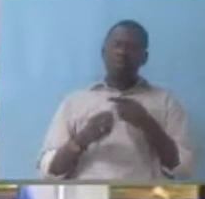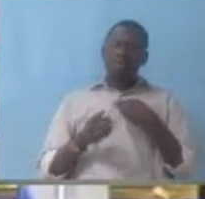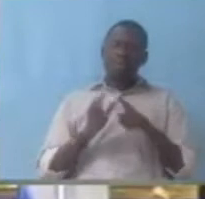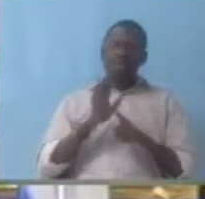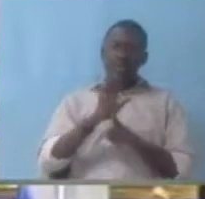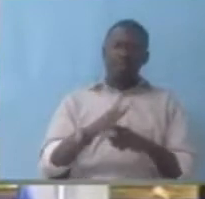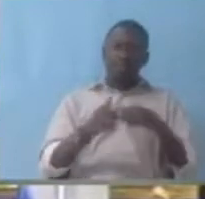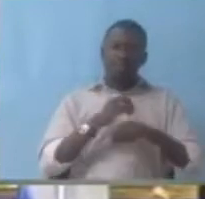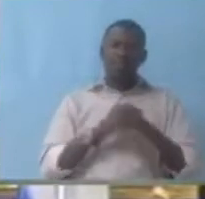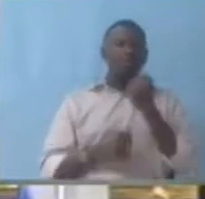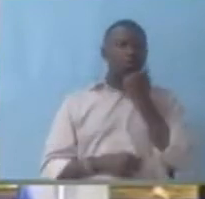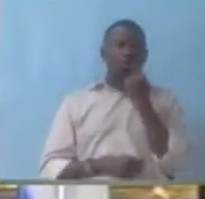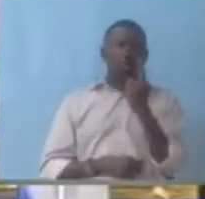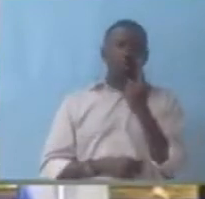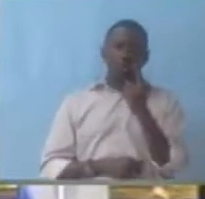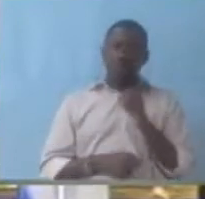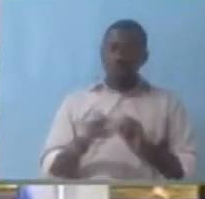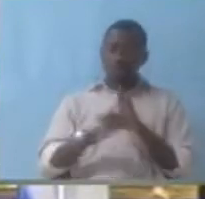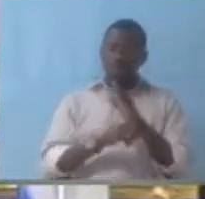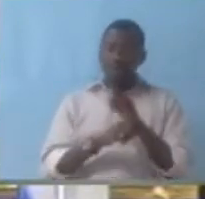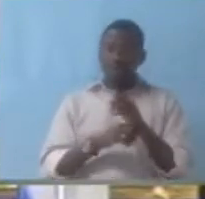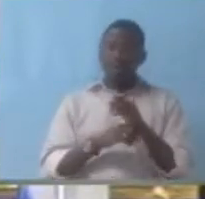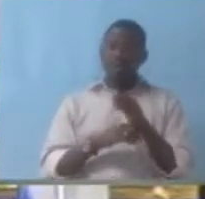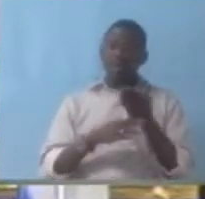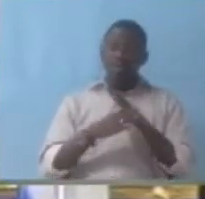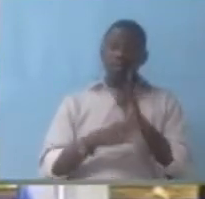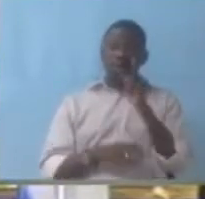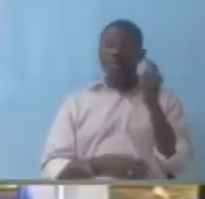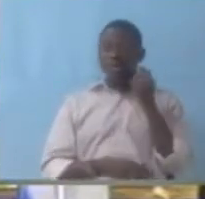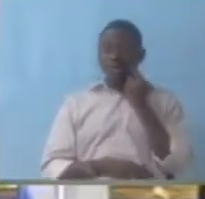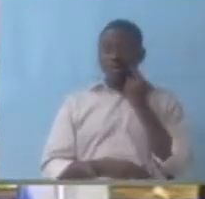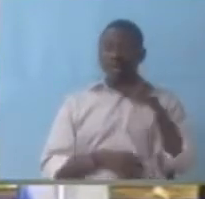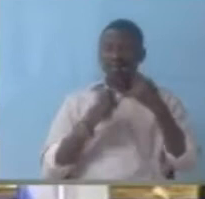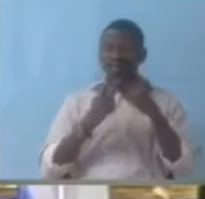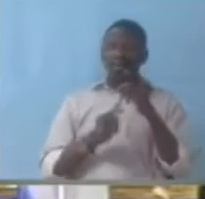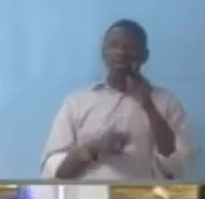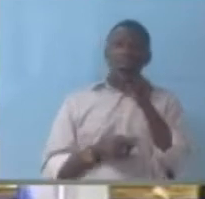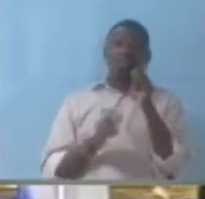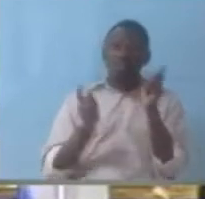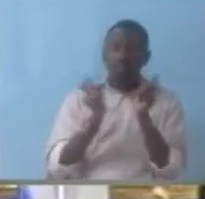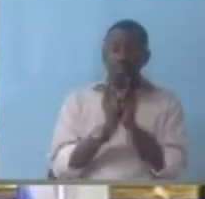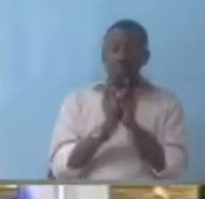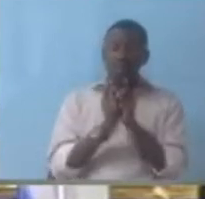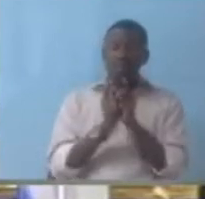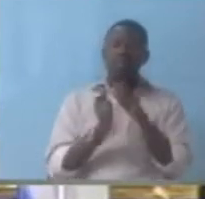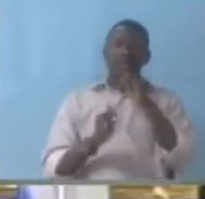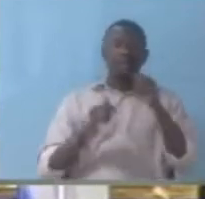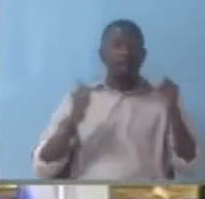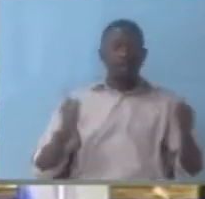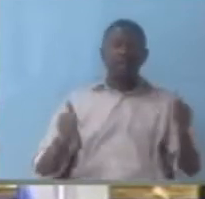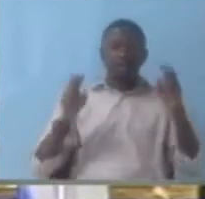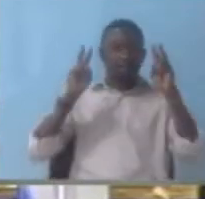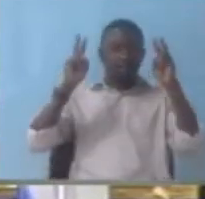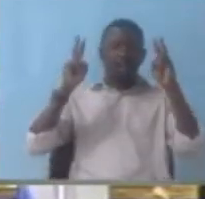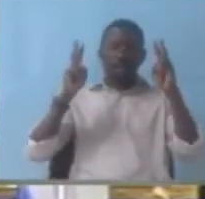of decree number one was passed within one day after you consulting with the chairman. Misalve degree number following him from